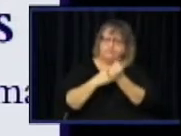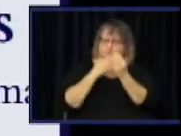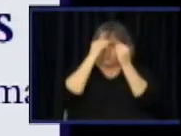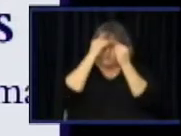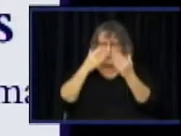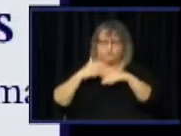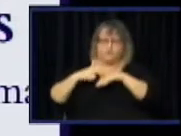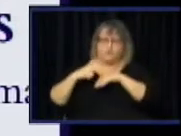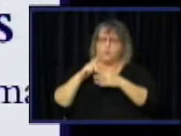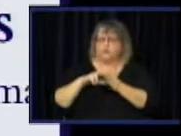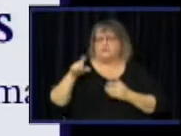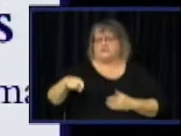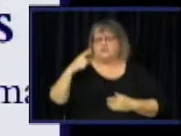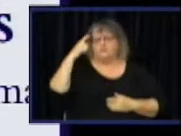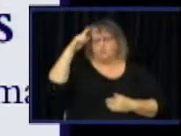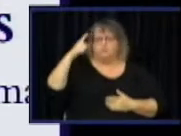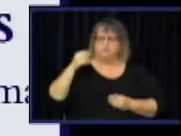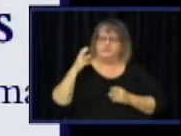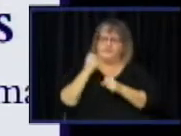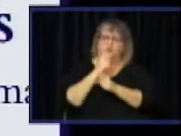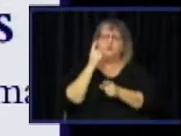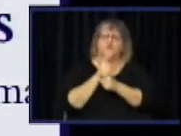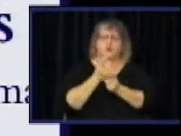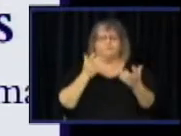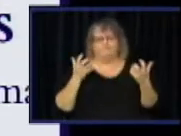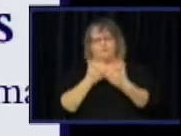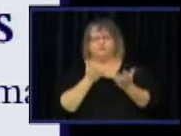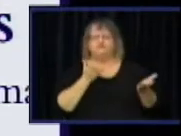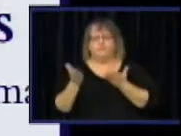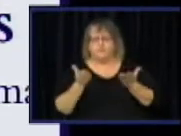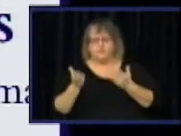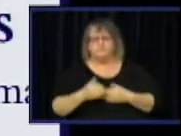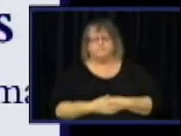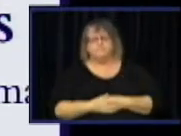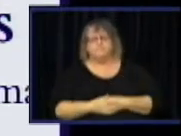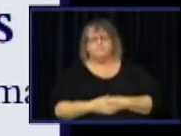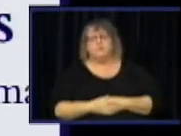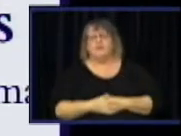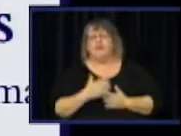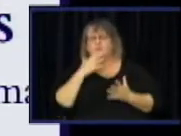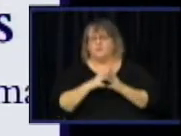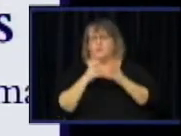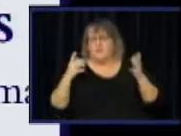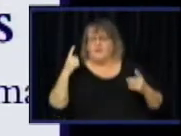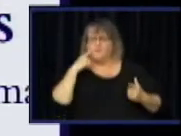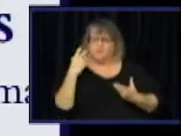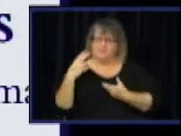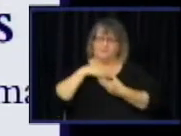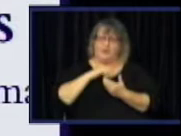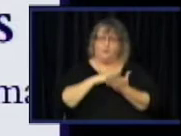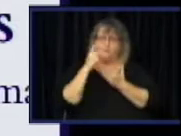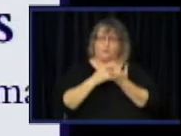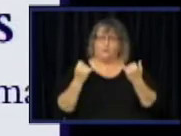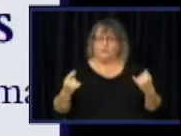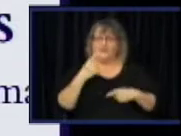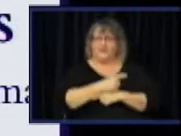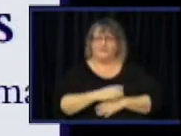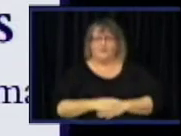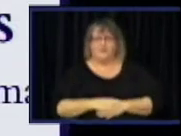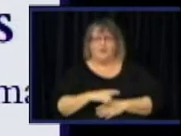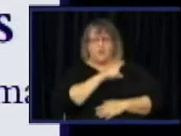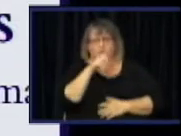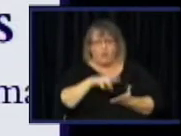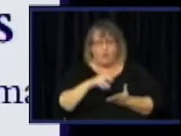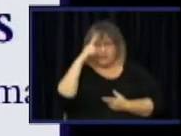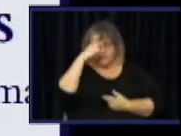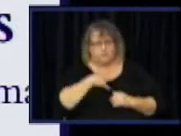and referral they need to get the services that they need. Thank you so much for joining us today. I hope you